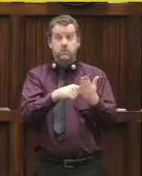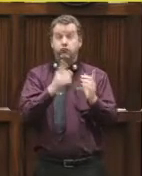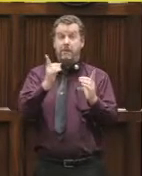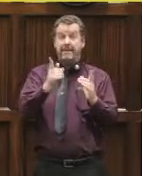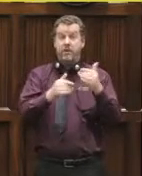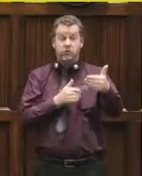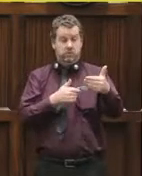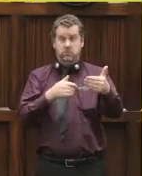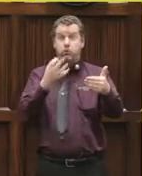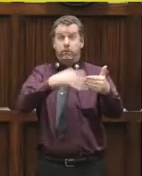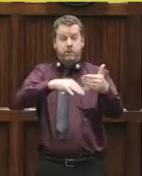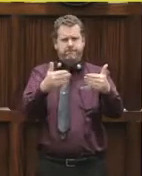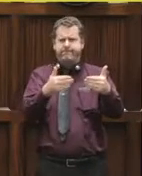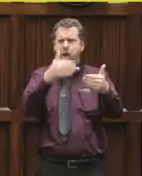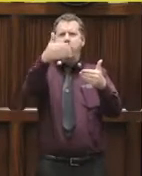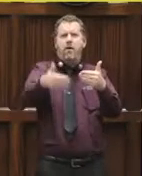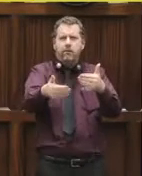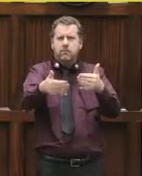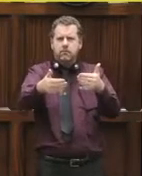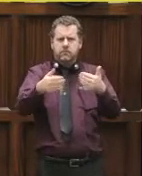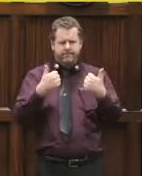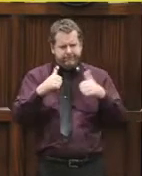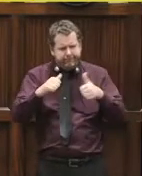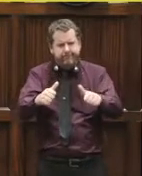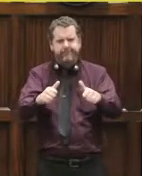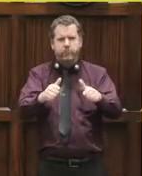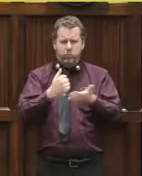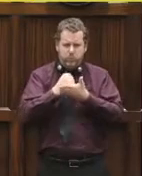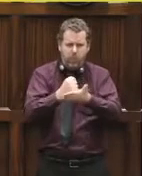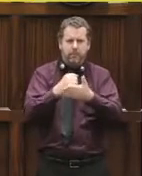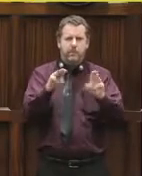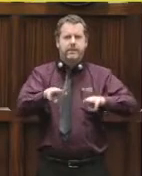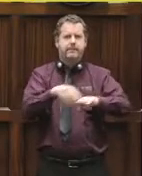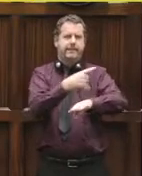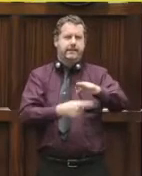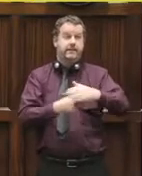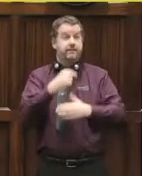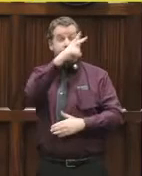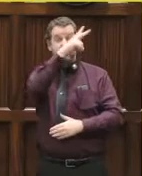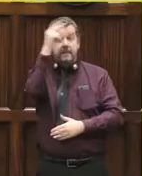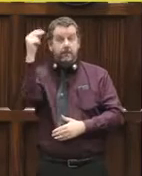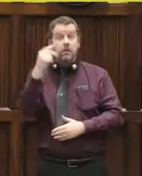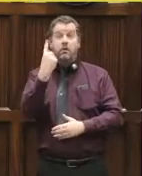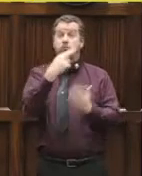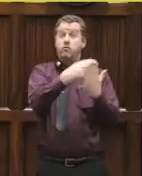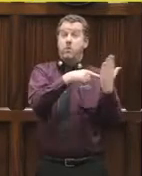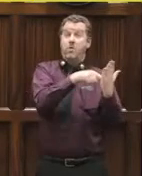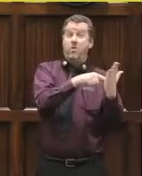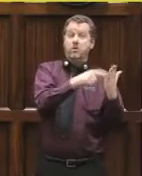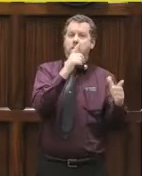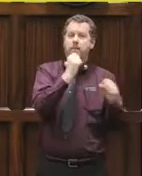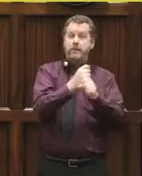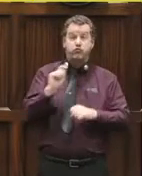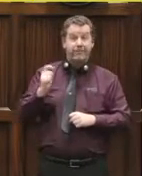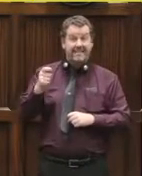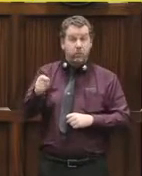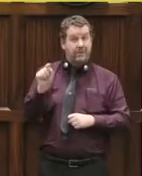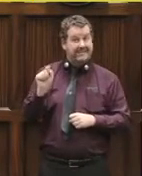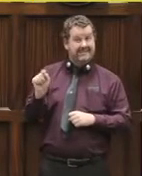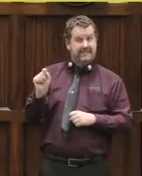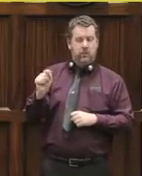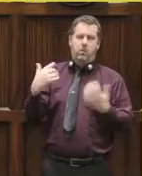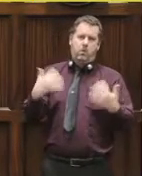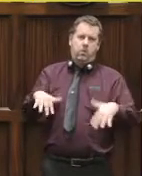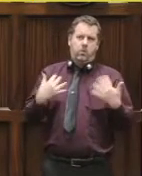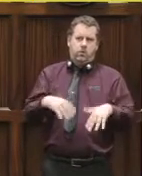of the report in support of people with disabilities. For example, the report identified transport as being